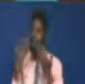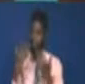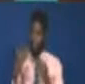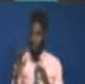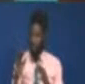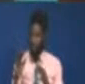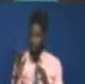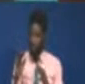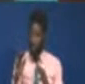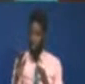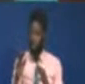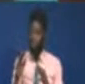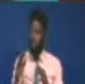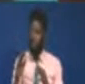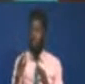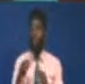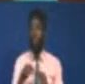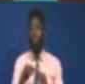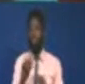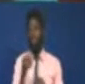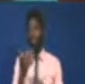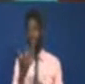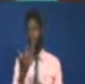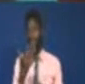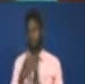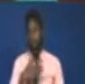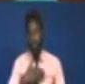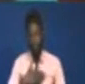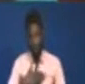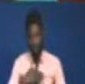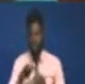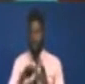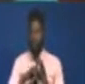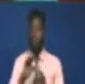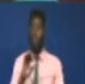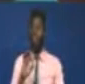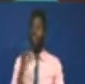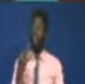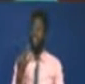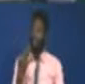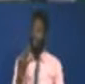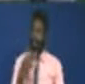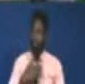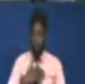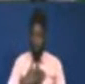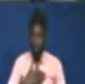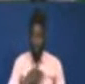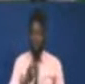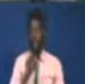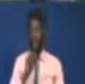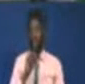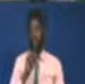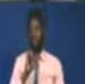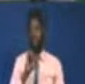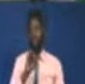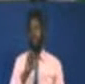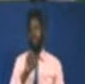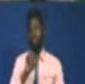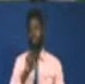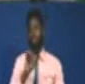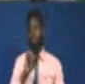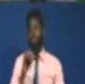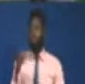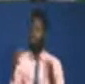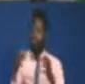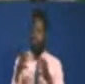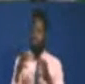All those five honorable members. The third one by Honorable Chungwa was on the aging workforce in